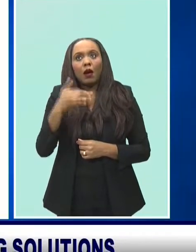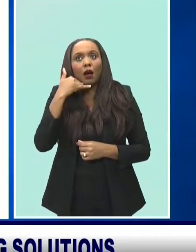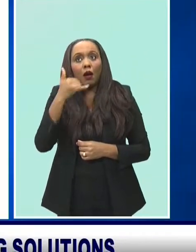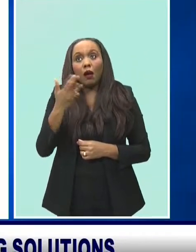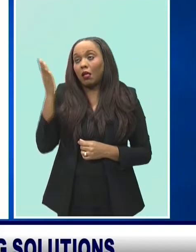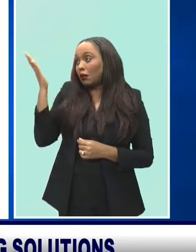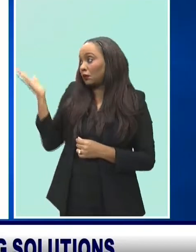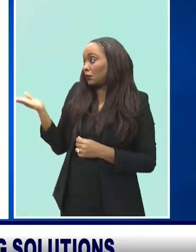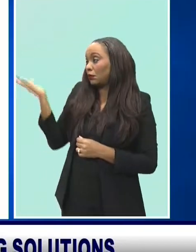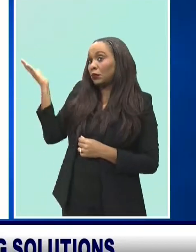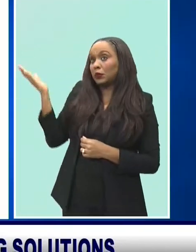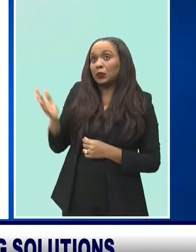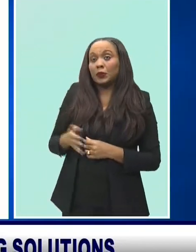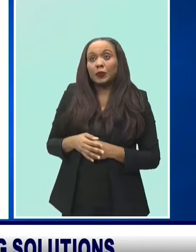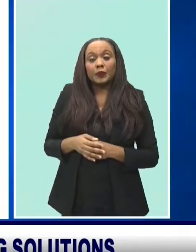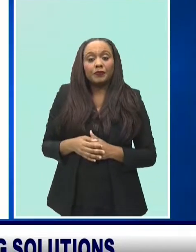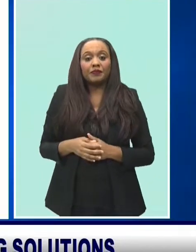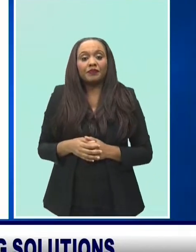851-1173.